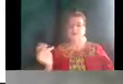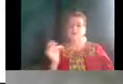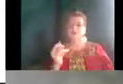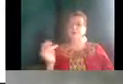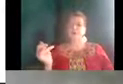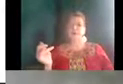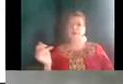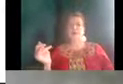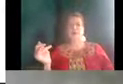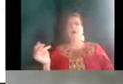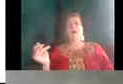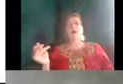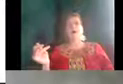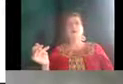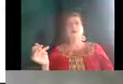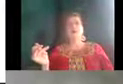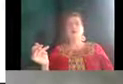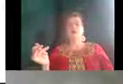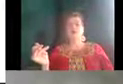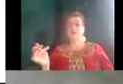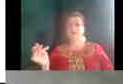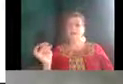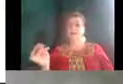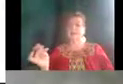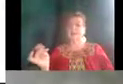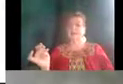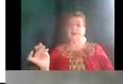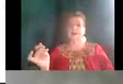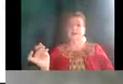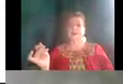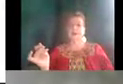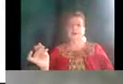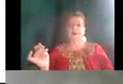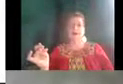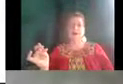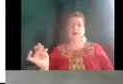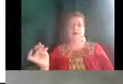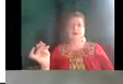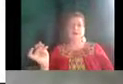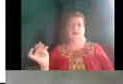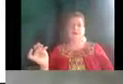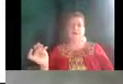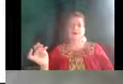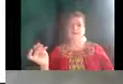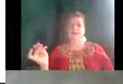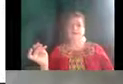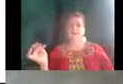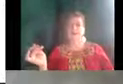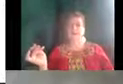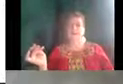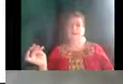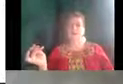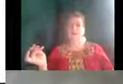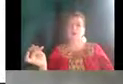for to do several things um you can use it as simple as uh just using it to send a